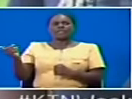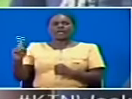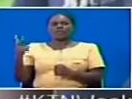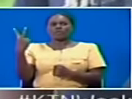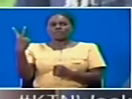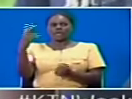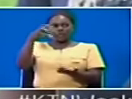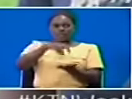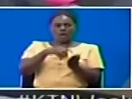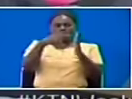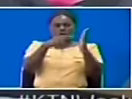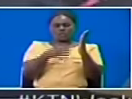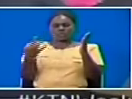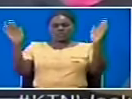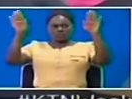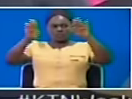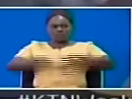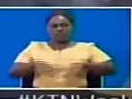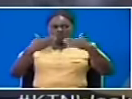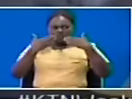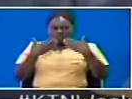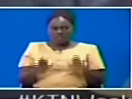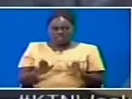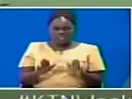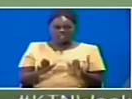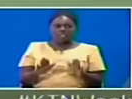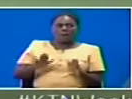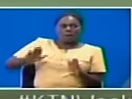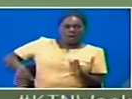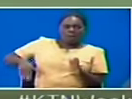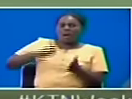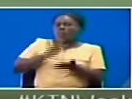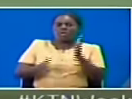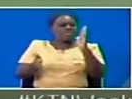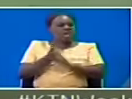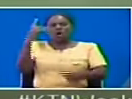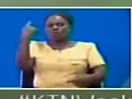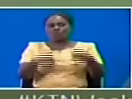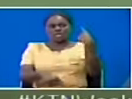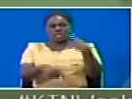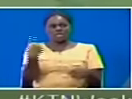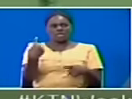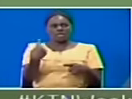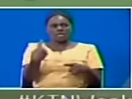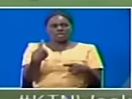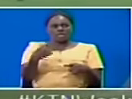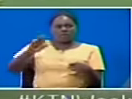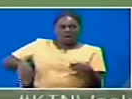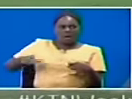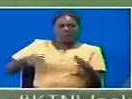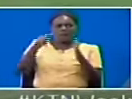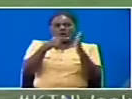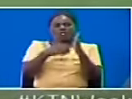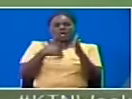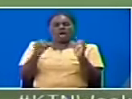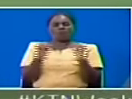with 3 points. Rift Valley Region, who finished the preliminary round without winning a single match, emerged bottom with no point.